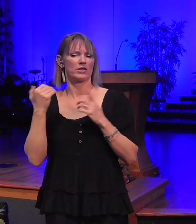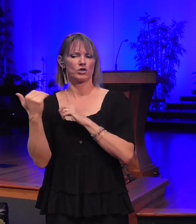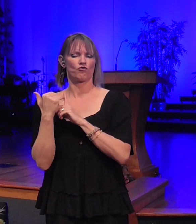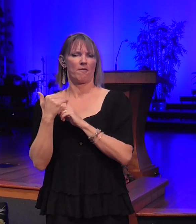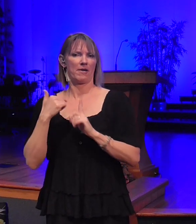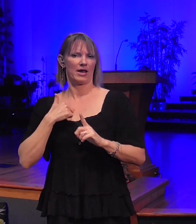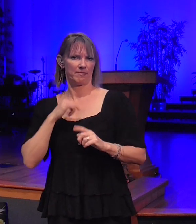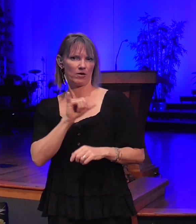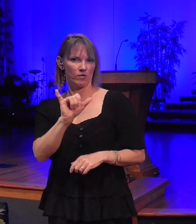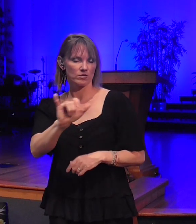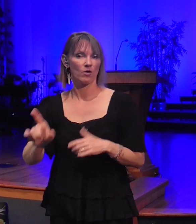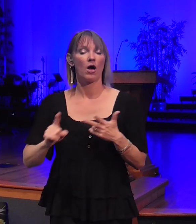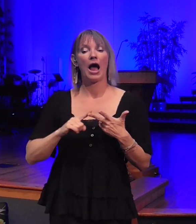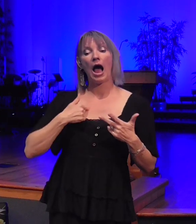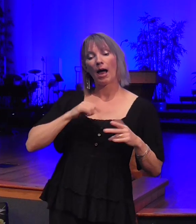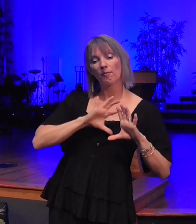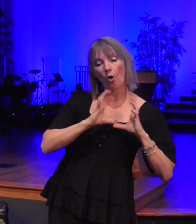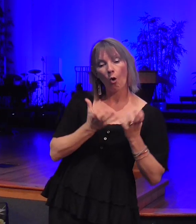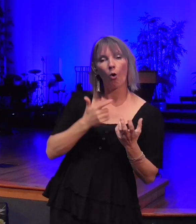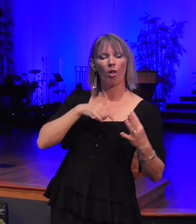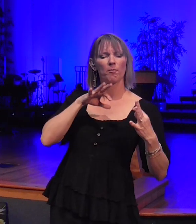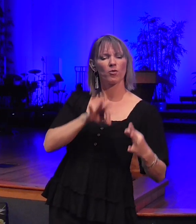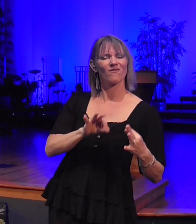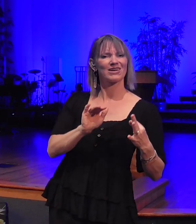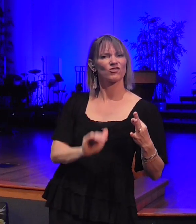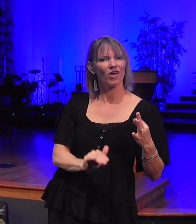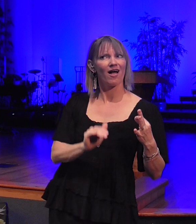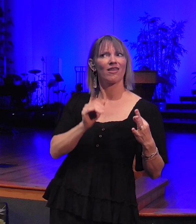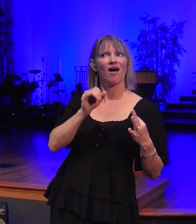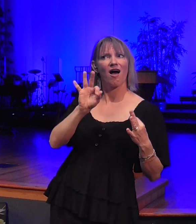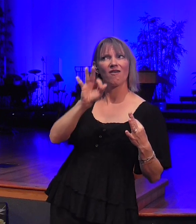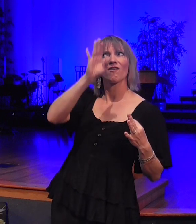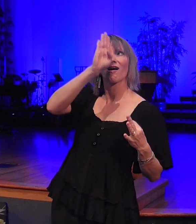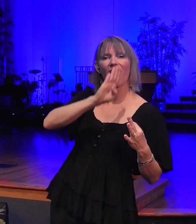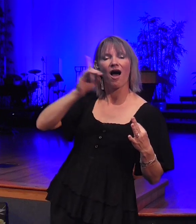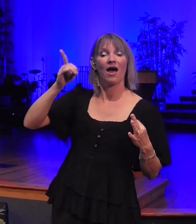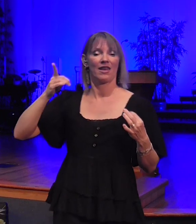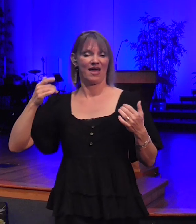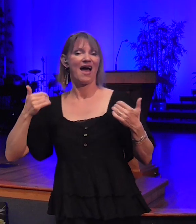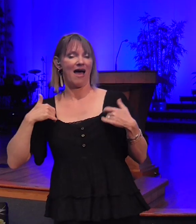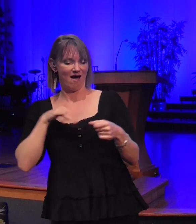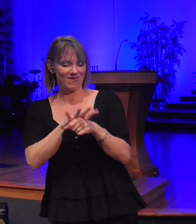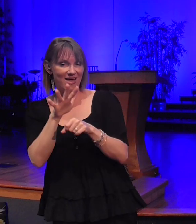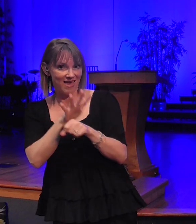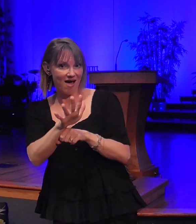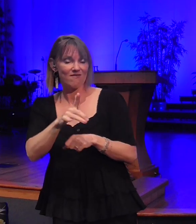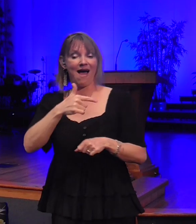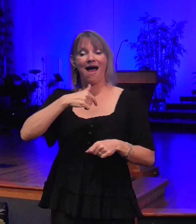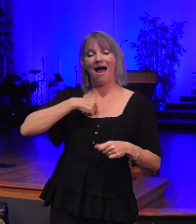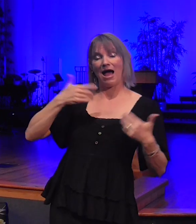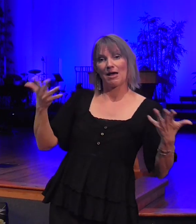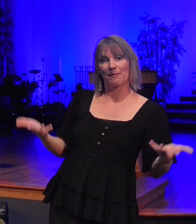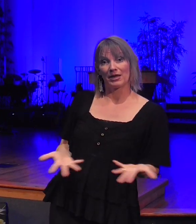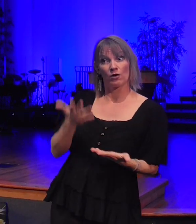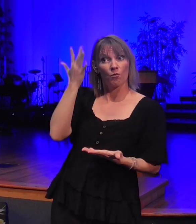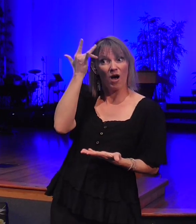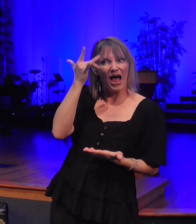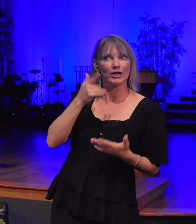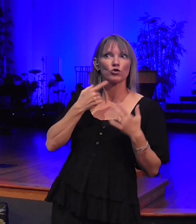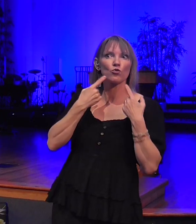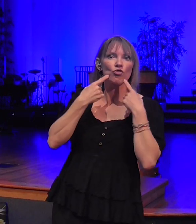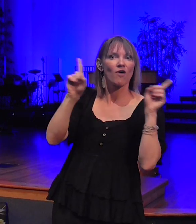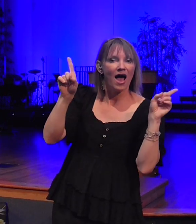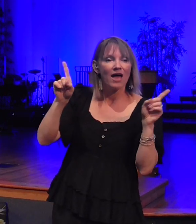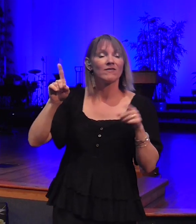am whole. I am a perfect child of God. There is enough. I am here to thrive. Spirituality